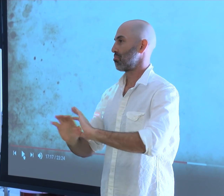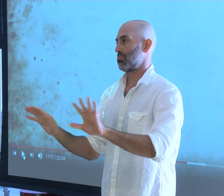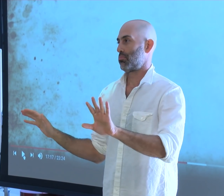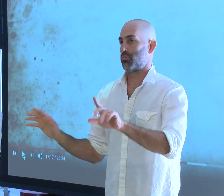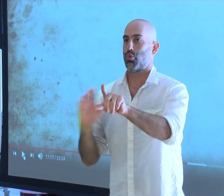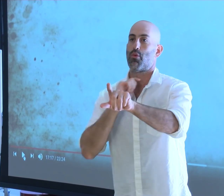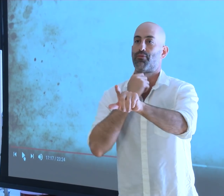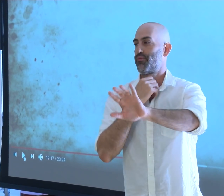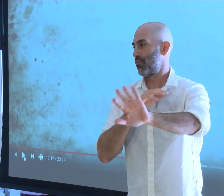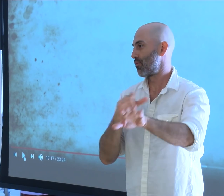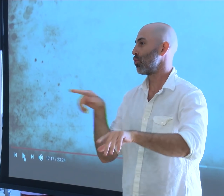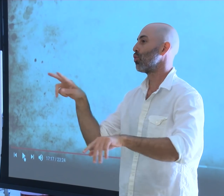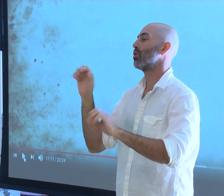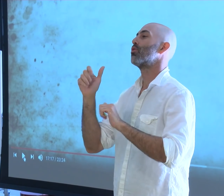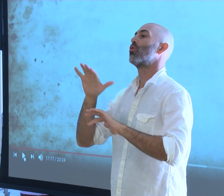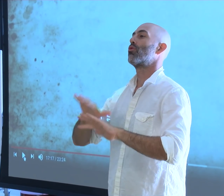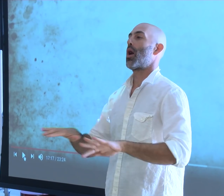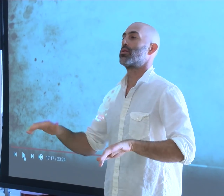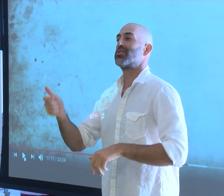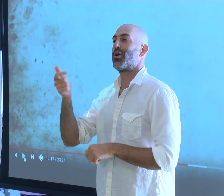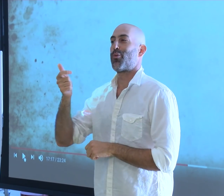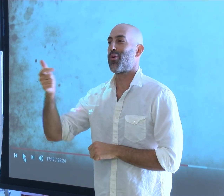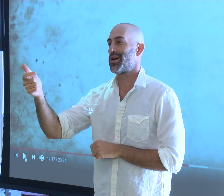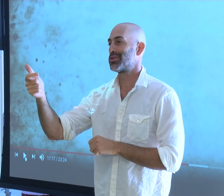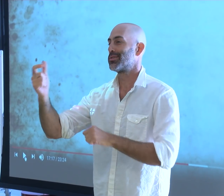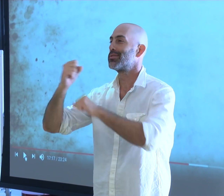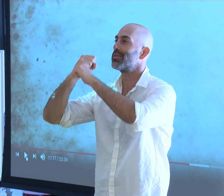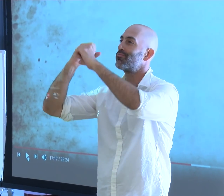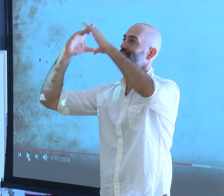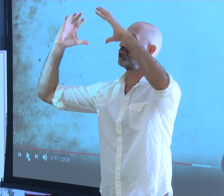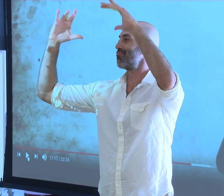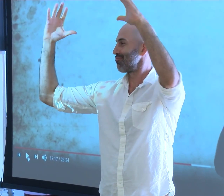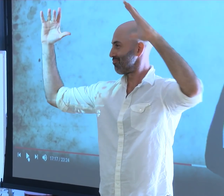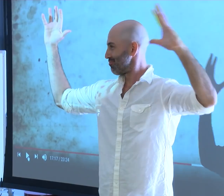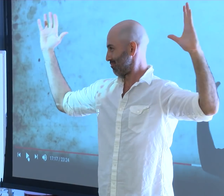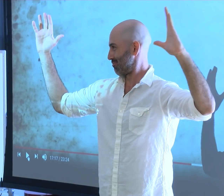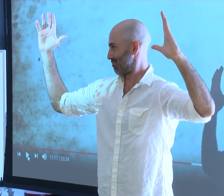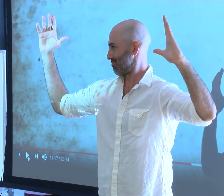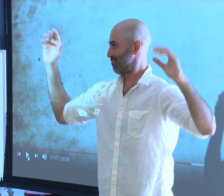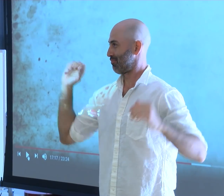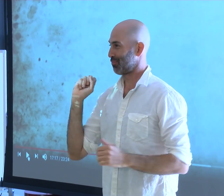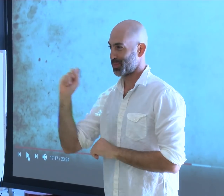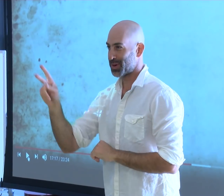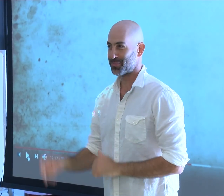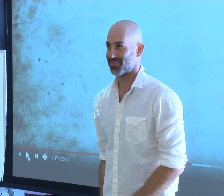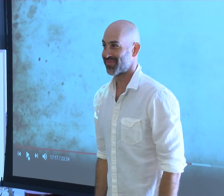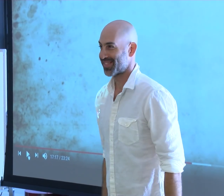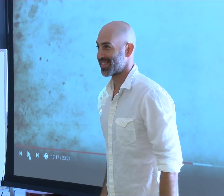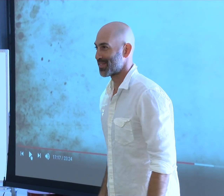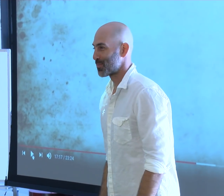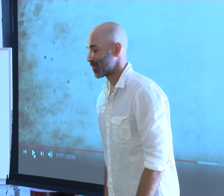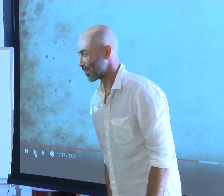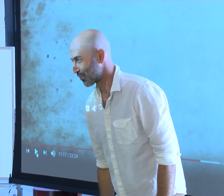this poem will not be interpreted, so I'm going to ask the interpreter to turn off her voice, and I want you to visualize and kind